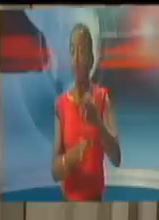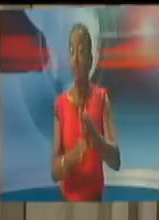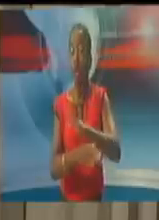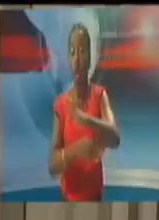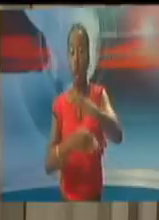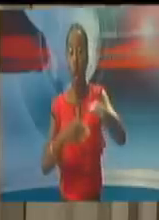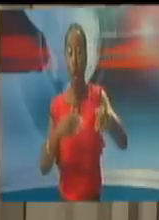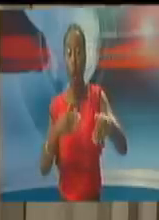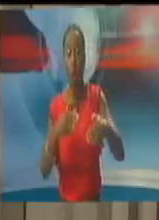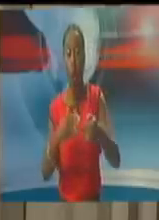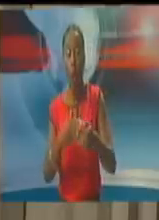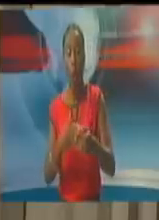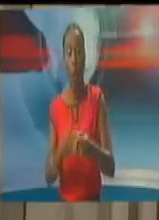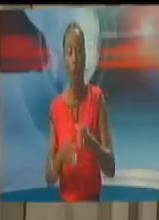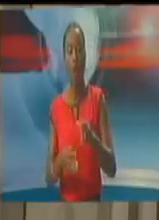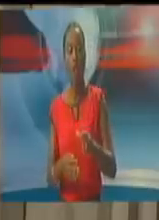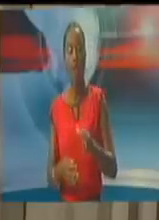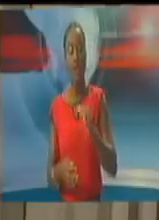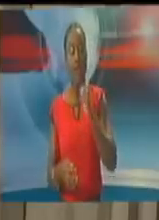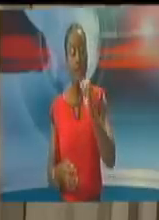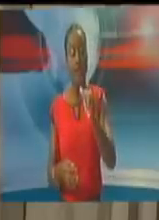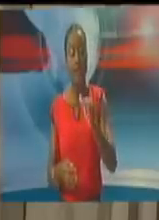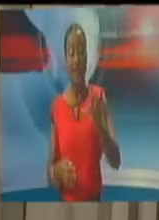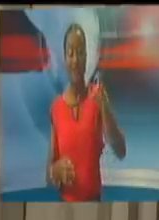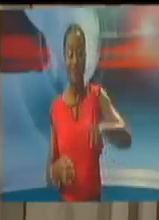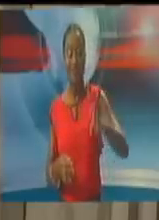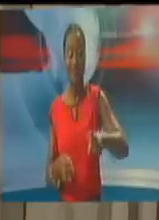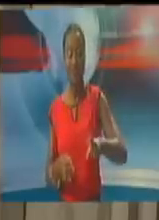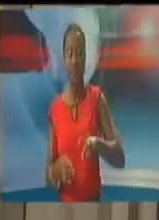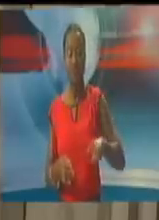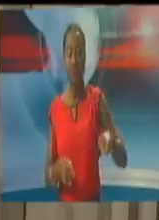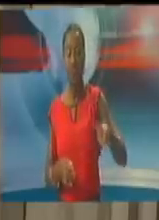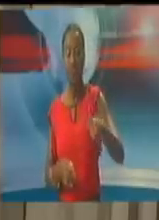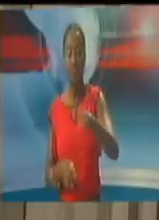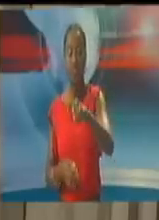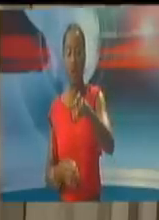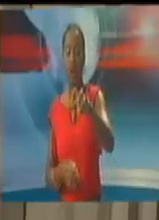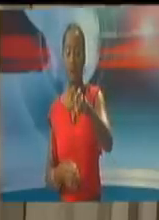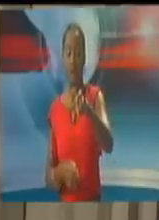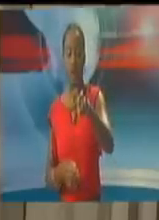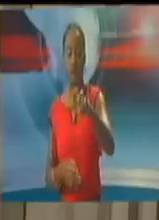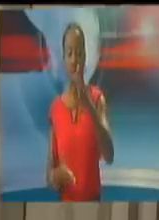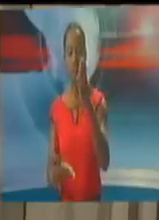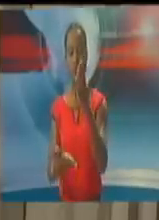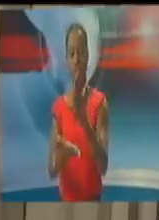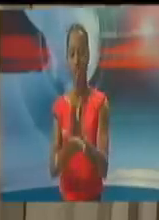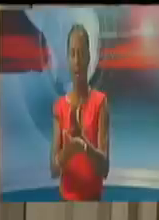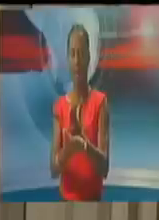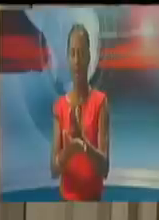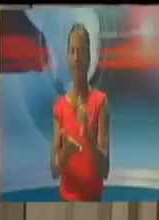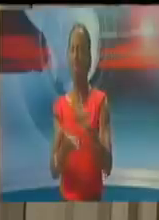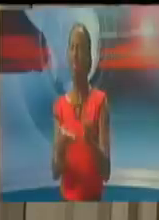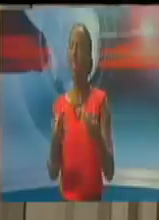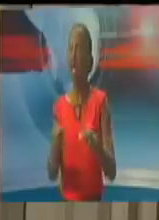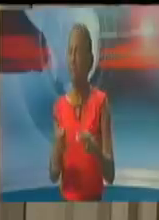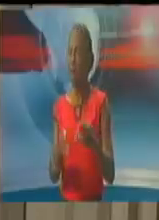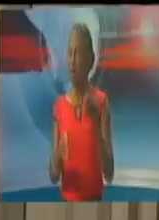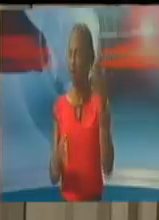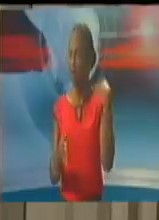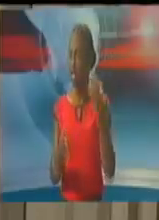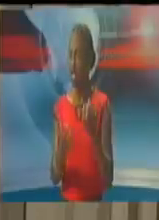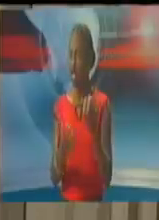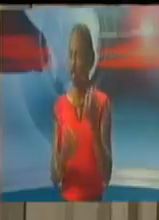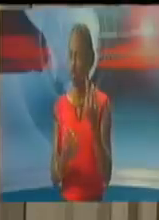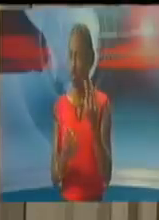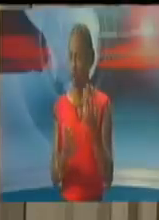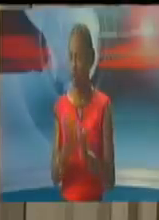all non-essential travel of public servants. We weren't permitting it anymore. That was on the 12th of March. And on that